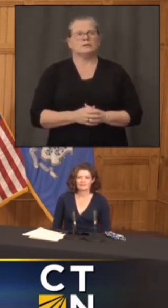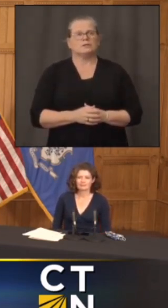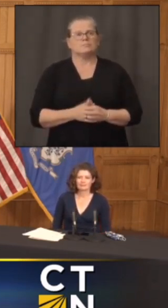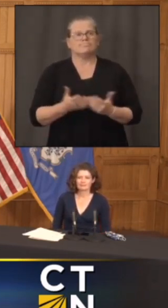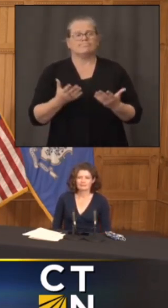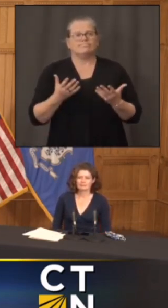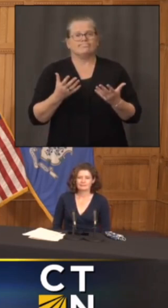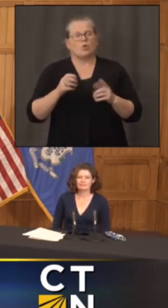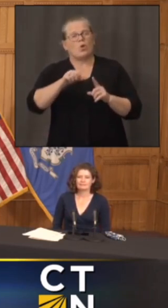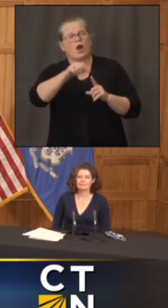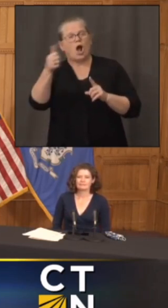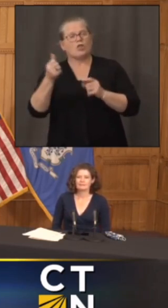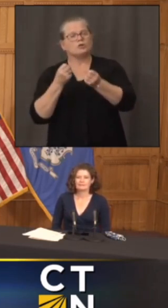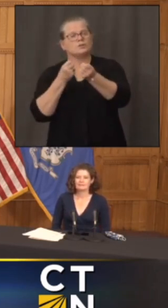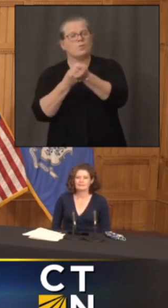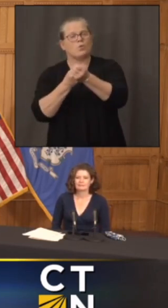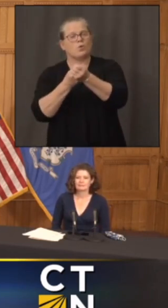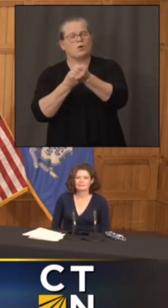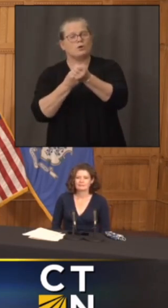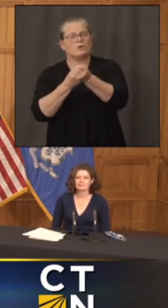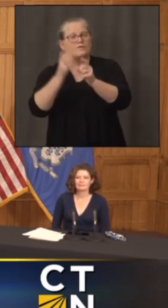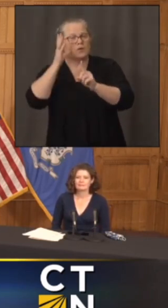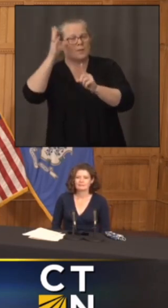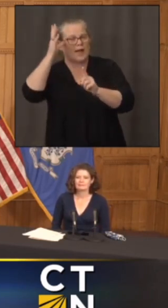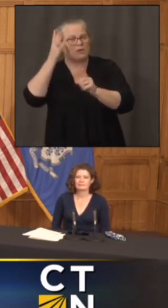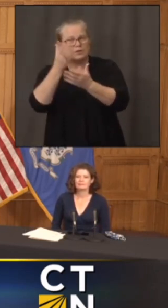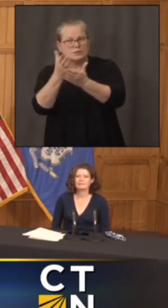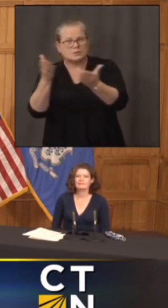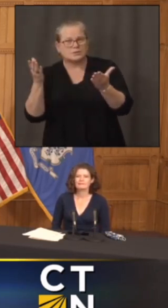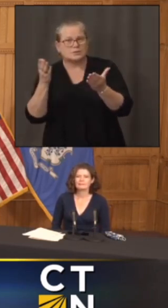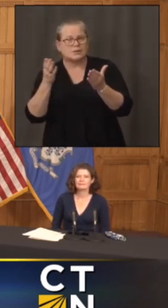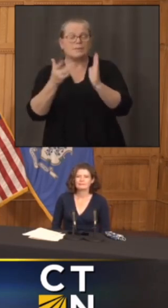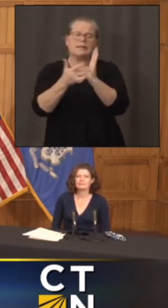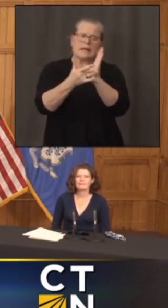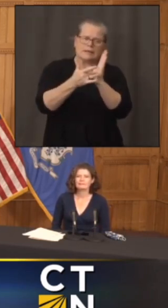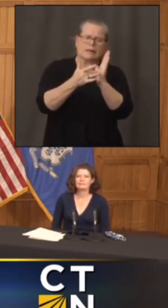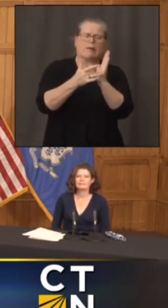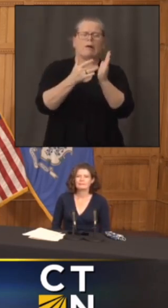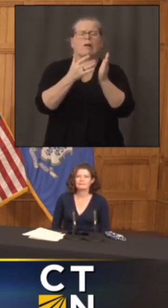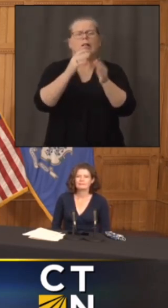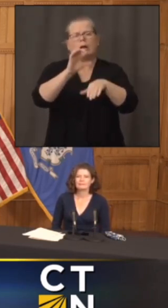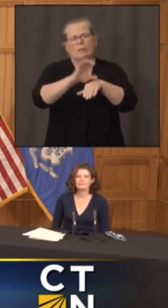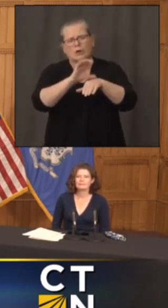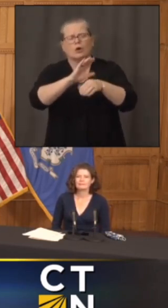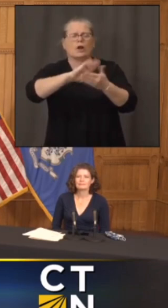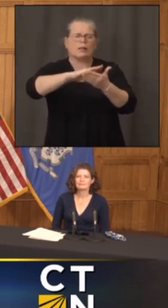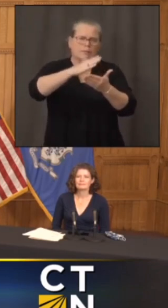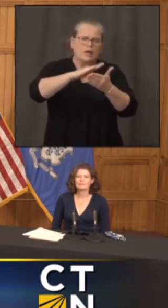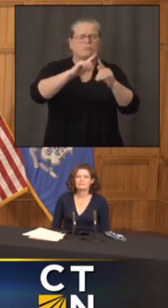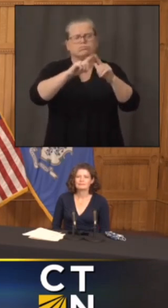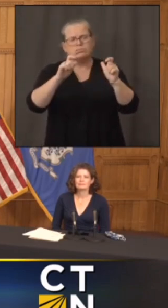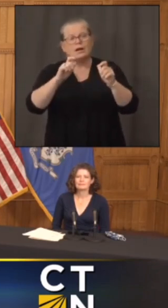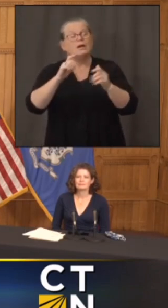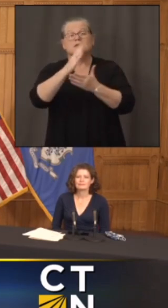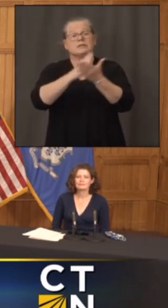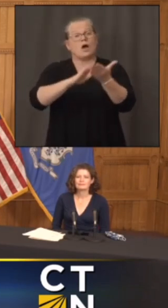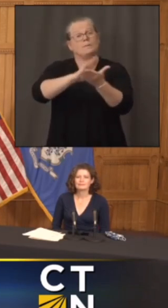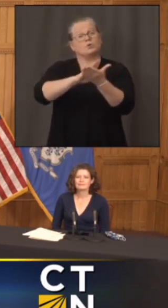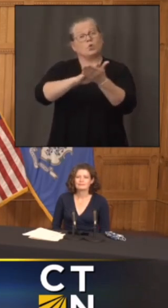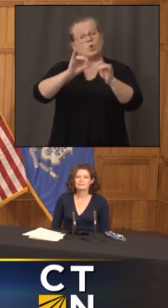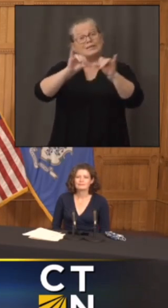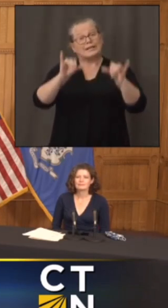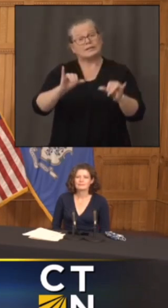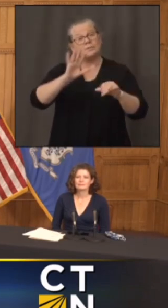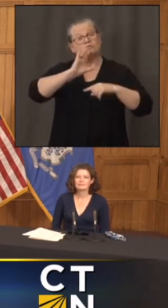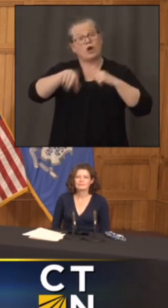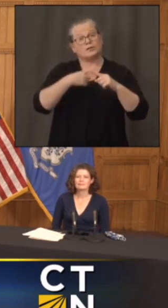technical piece? You know, you have school systems have already announced they're going to have somebody's kids in for 2 days, and then they're going to be home for